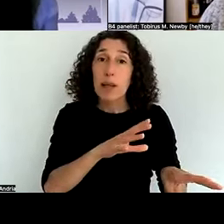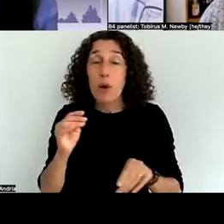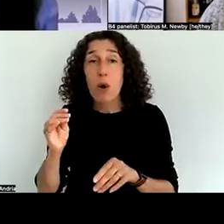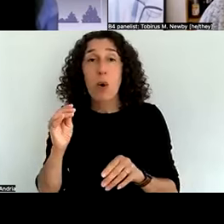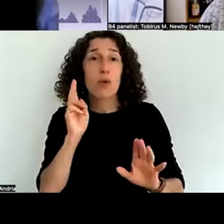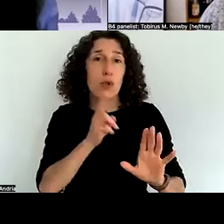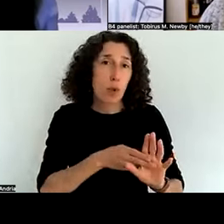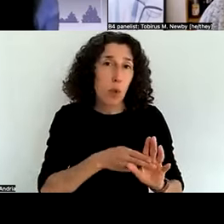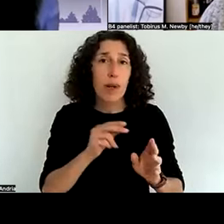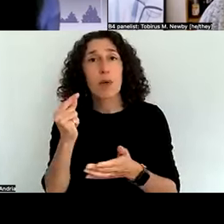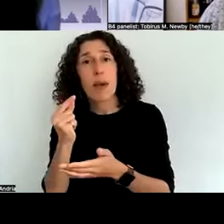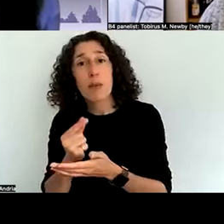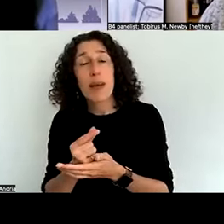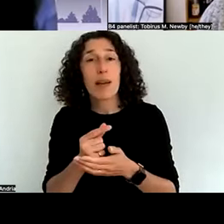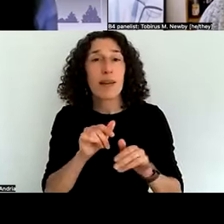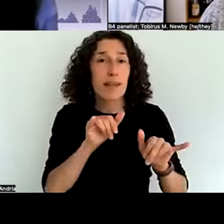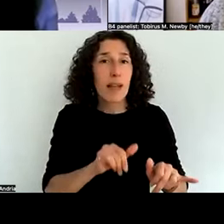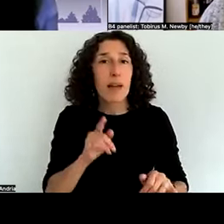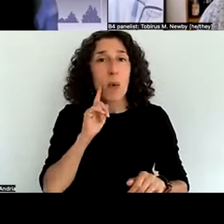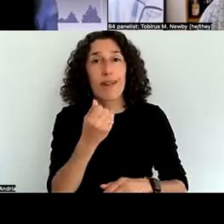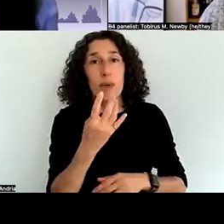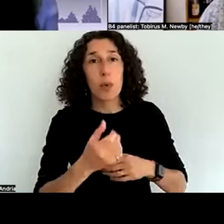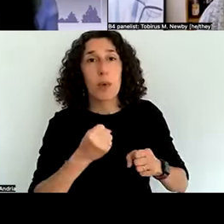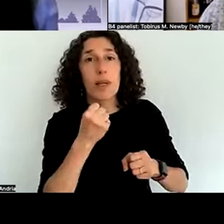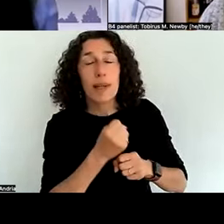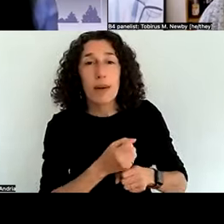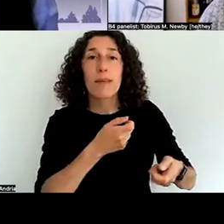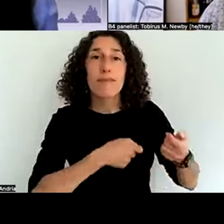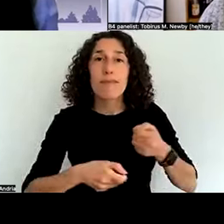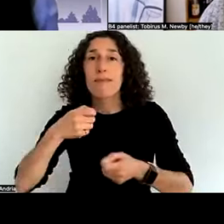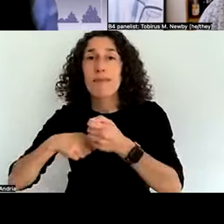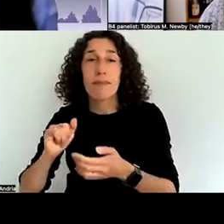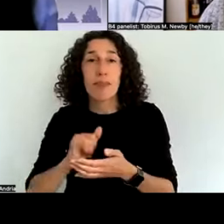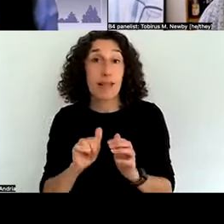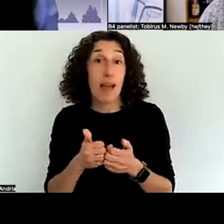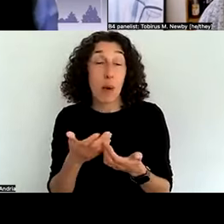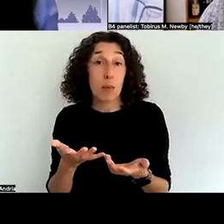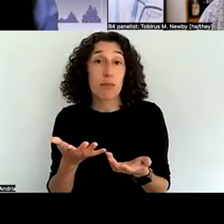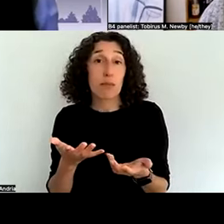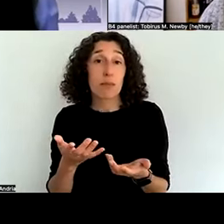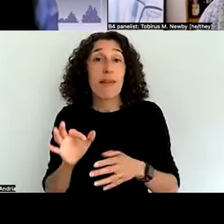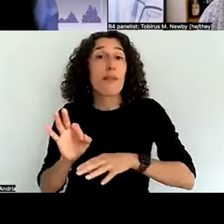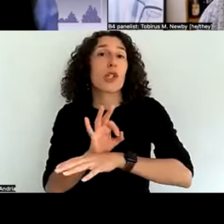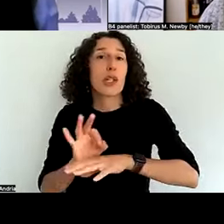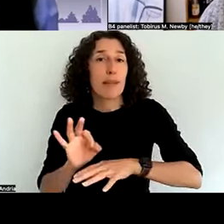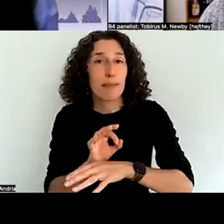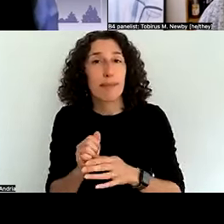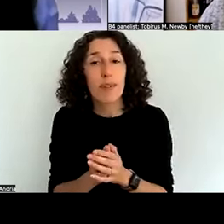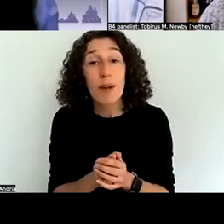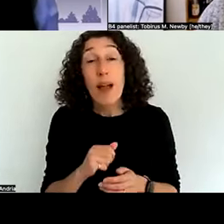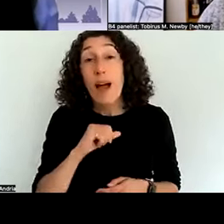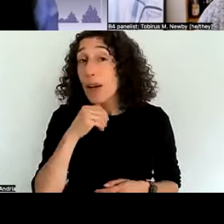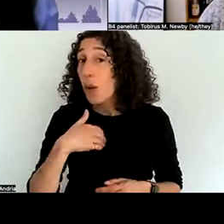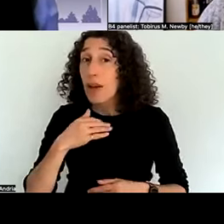so I don't know if I have the answers, but I'm thinking about the listening part. I'm also thinking